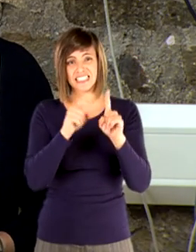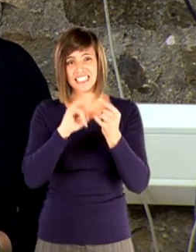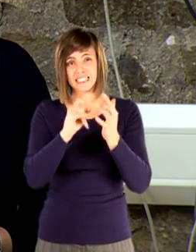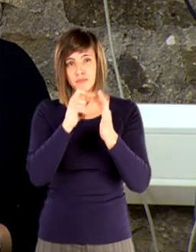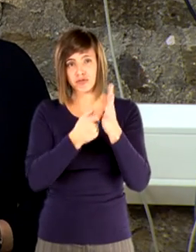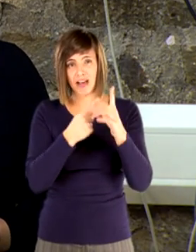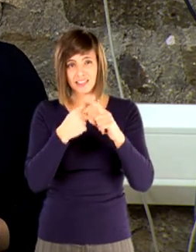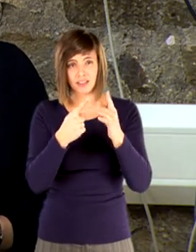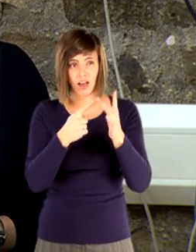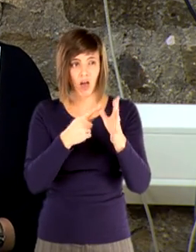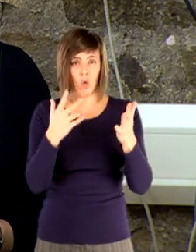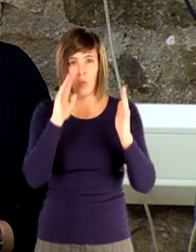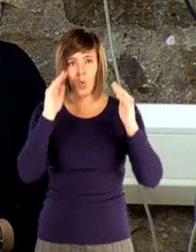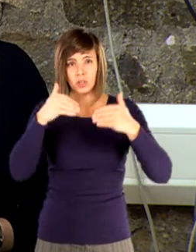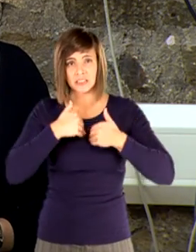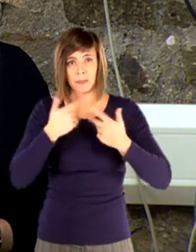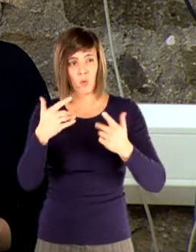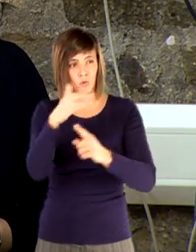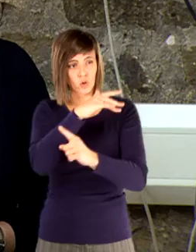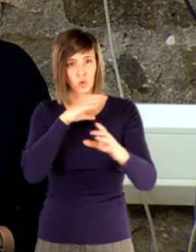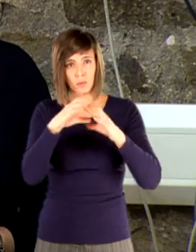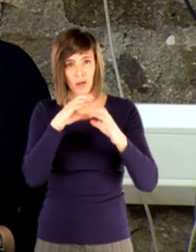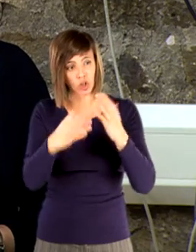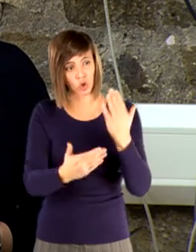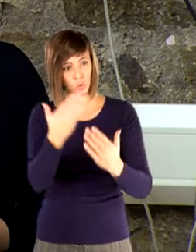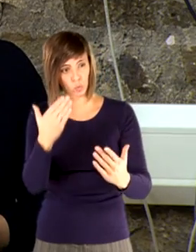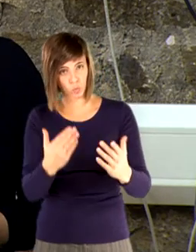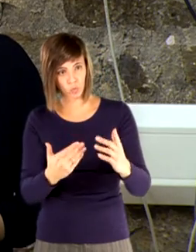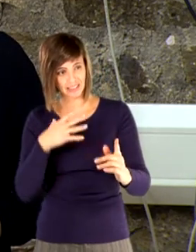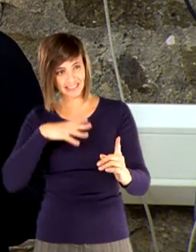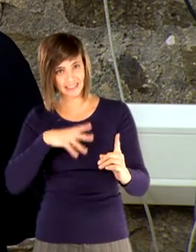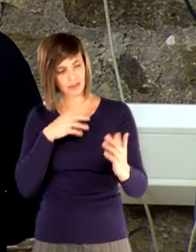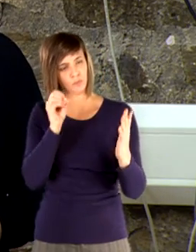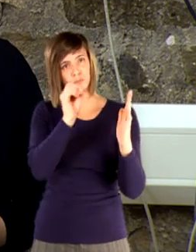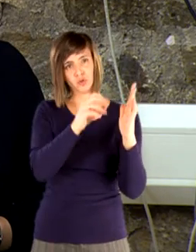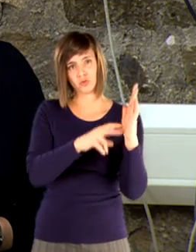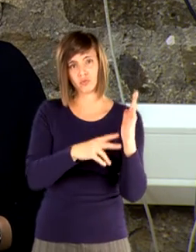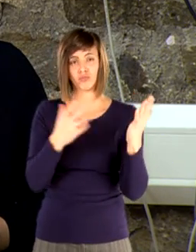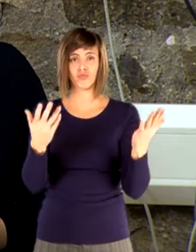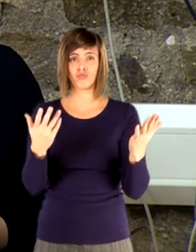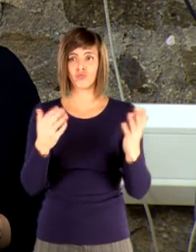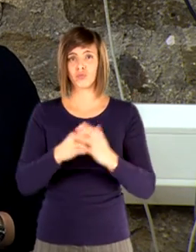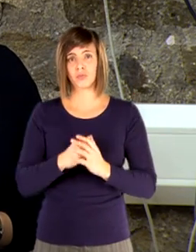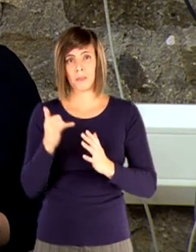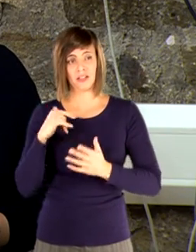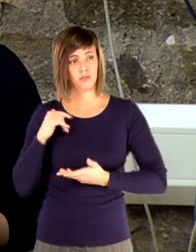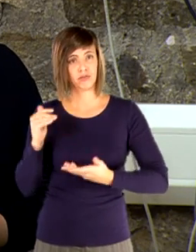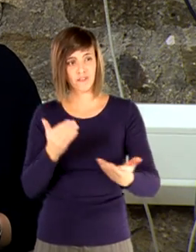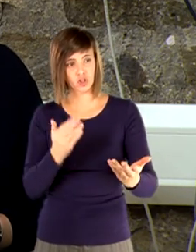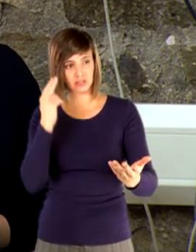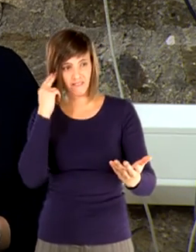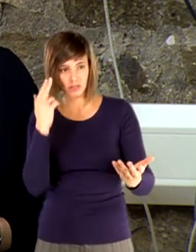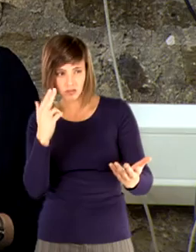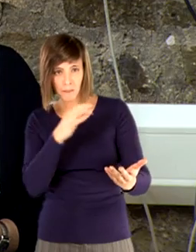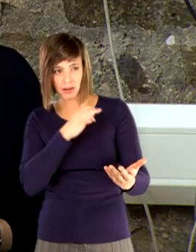diagnosis of dyspraxia, autism, social communication, a whole range of things. Or it might be that the